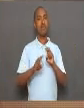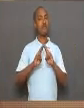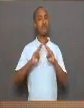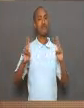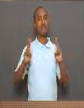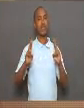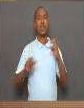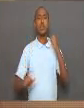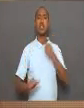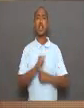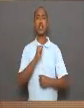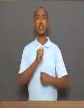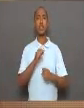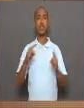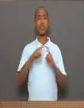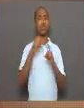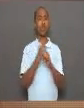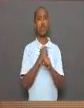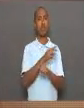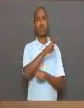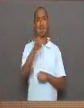it is dangerous to perform them.